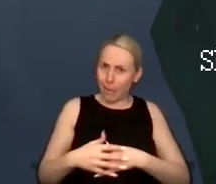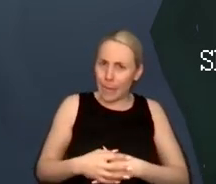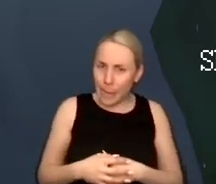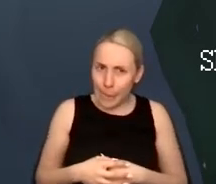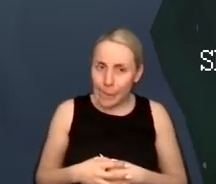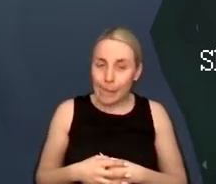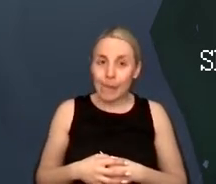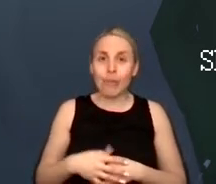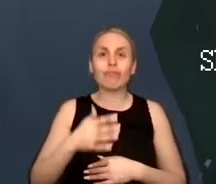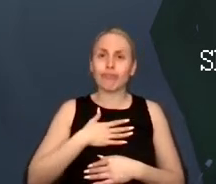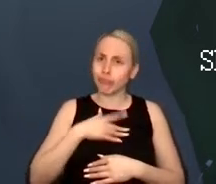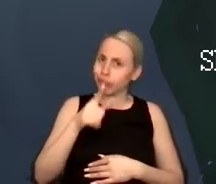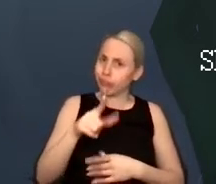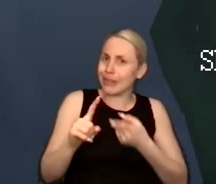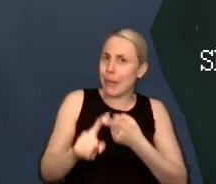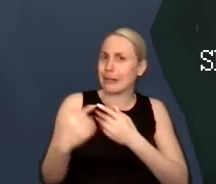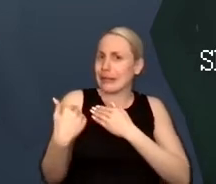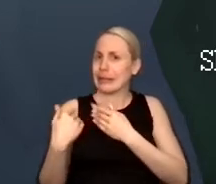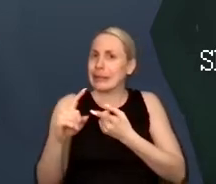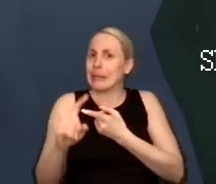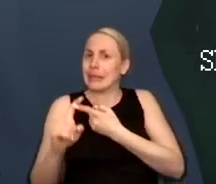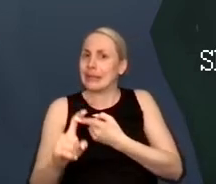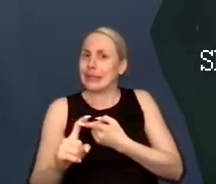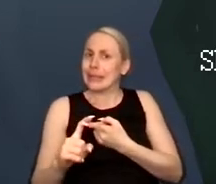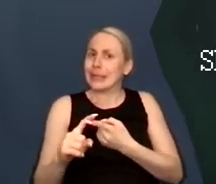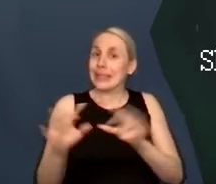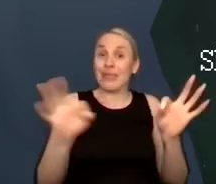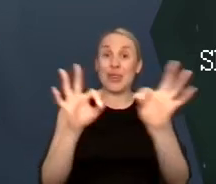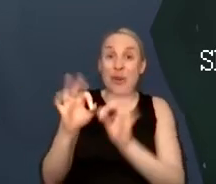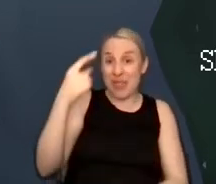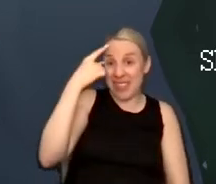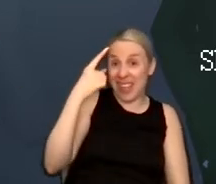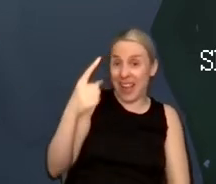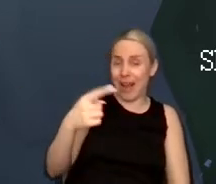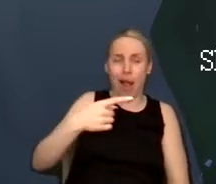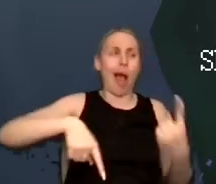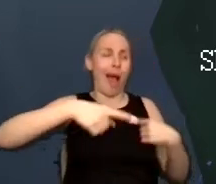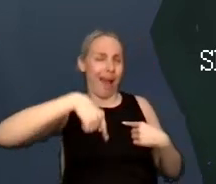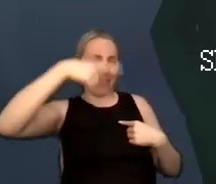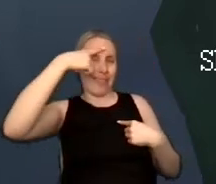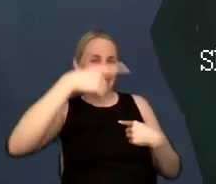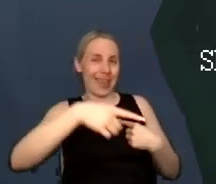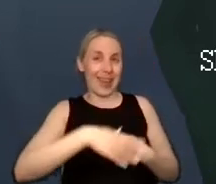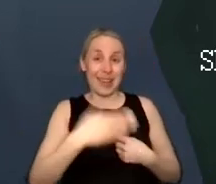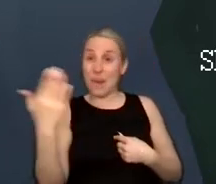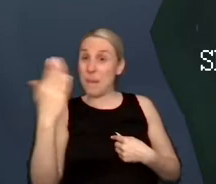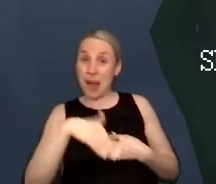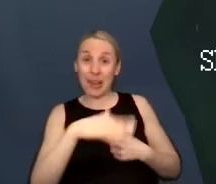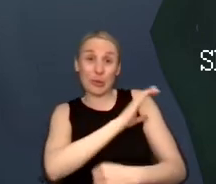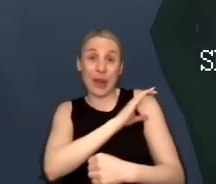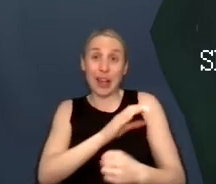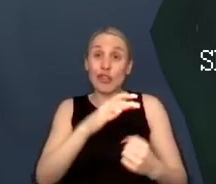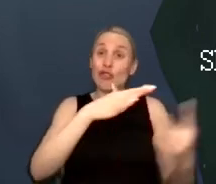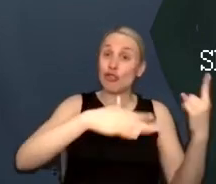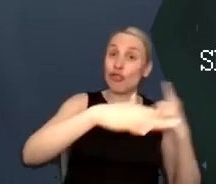about dependencies. Well, we do. But that that goes to your point about energy. We haven't. Yeah. Sorry, what was that,